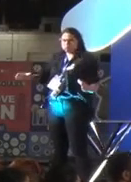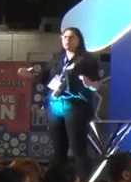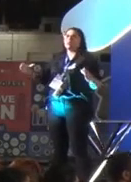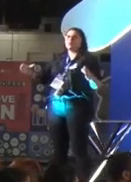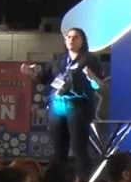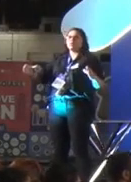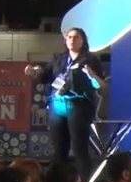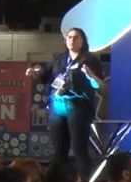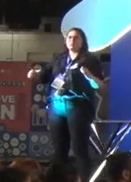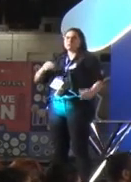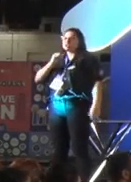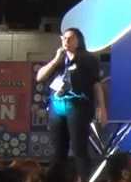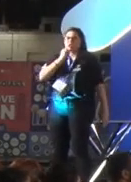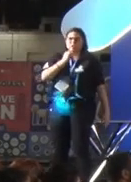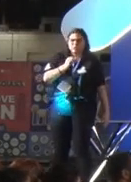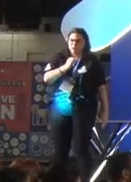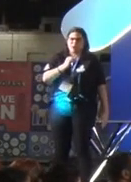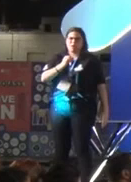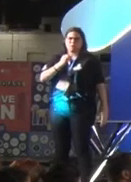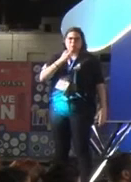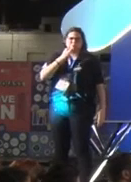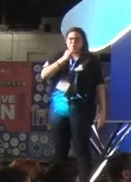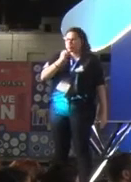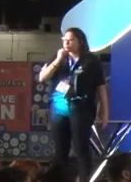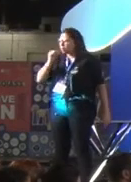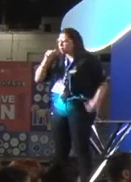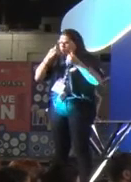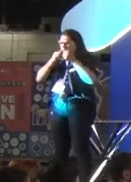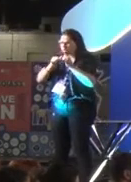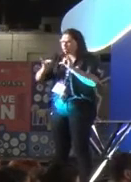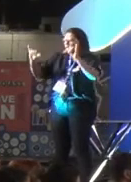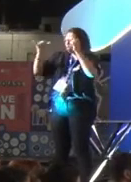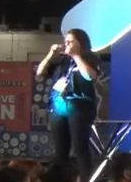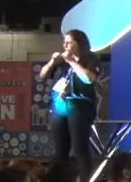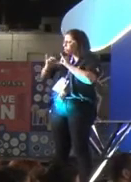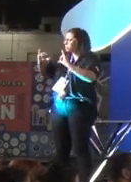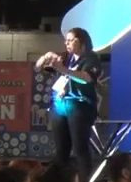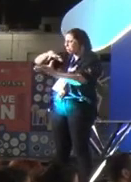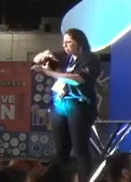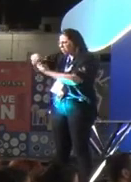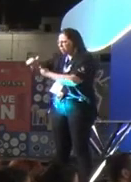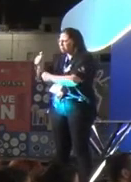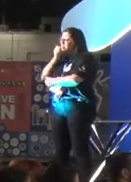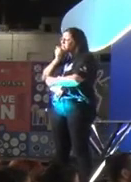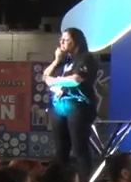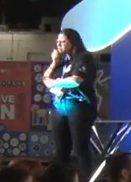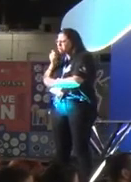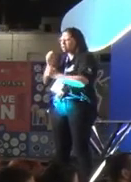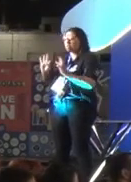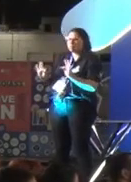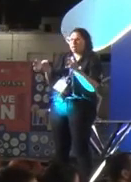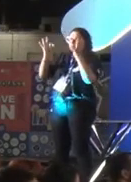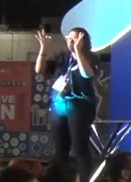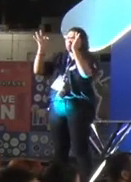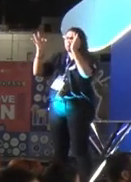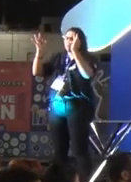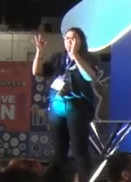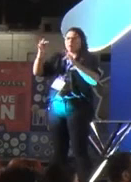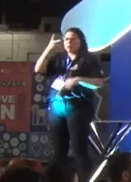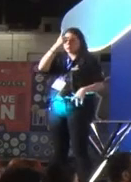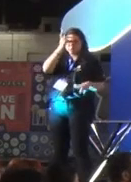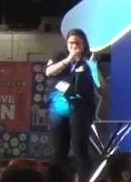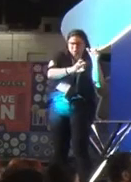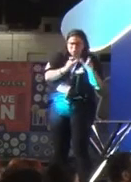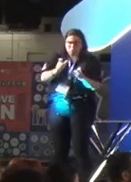worlds of science and technology, outside of the worlds of academia and professional science and